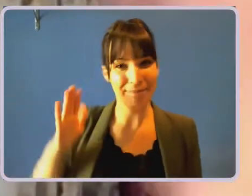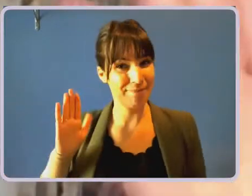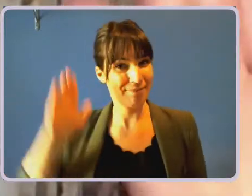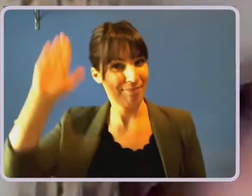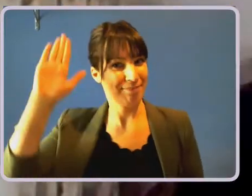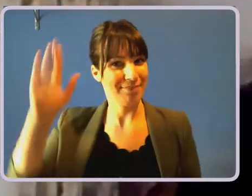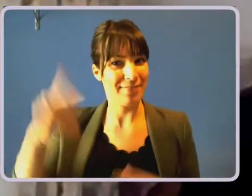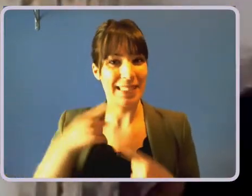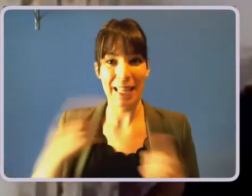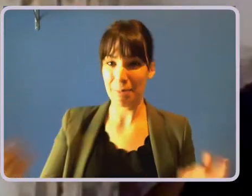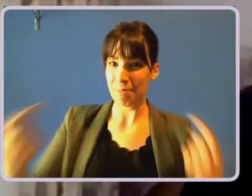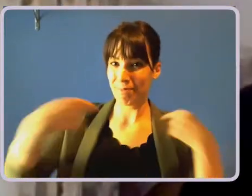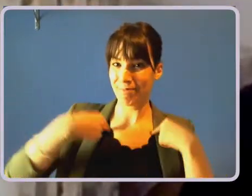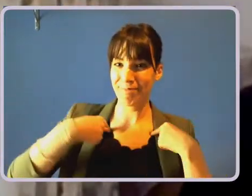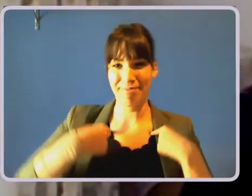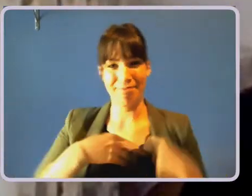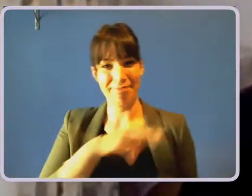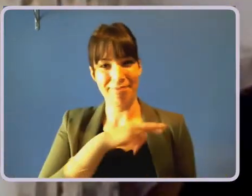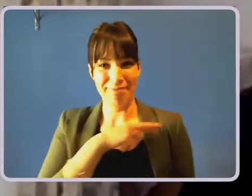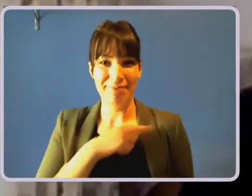up for that